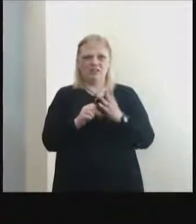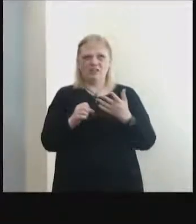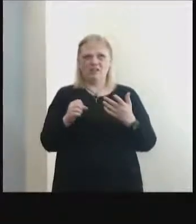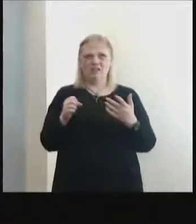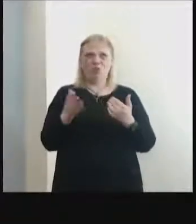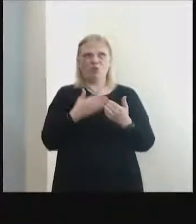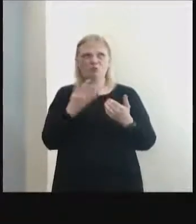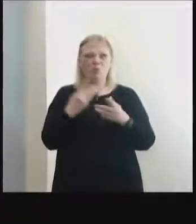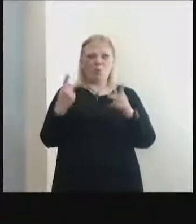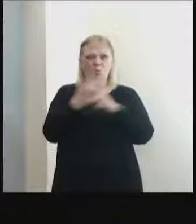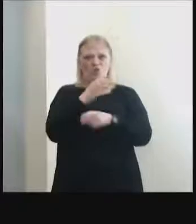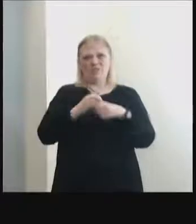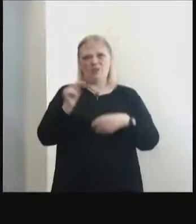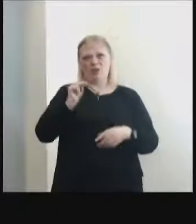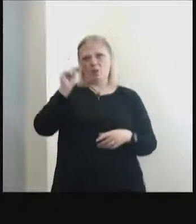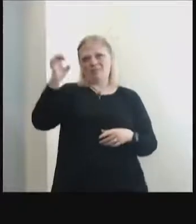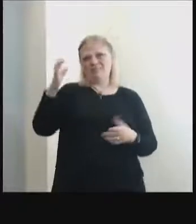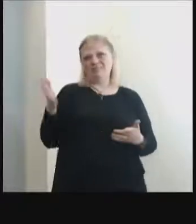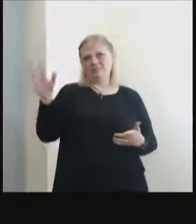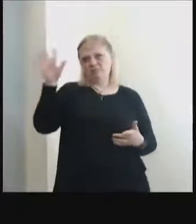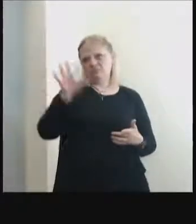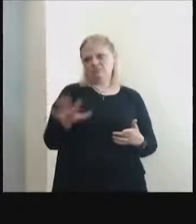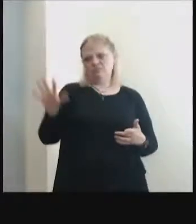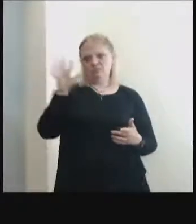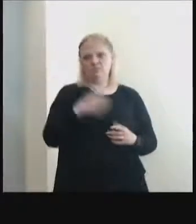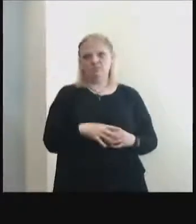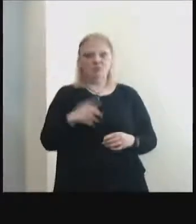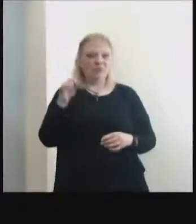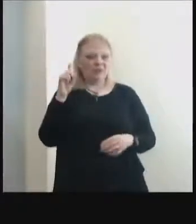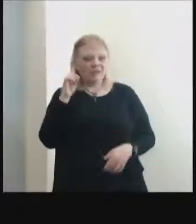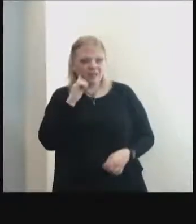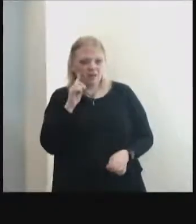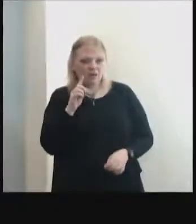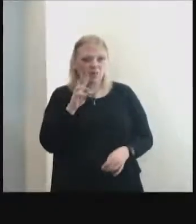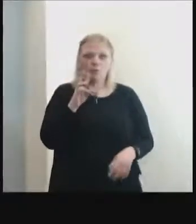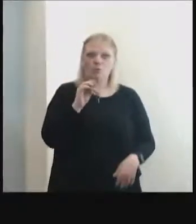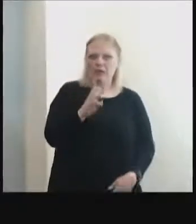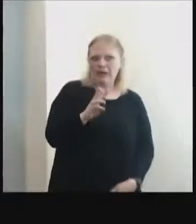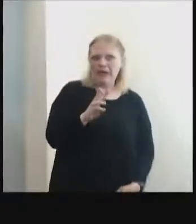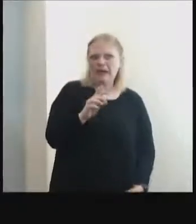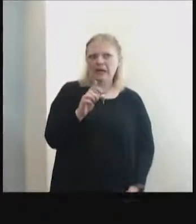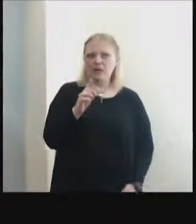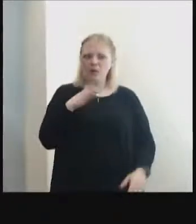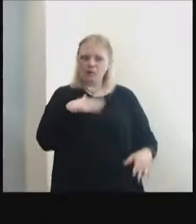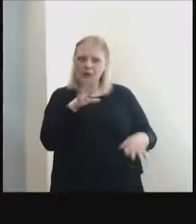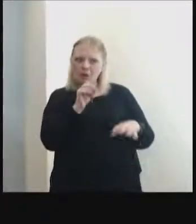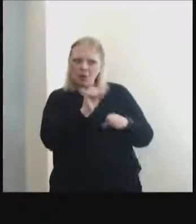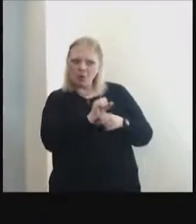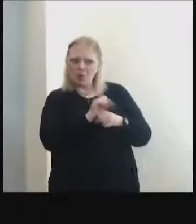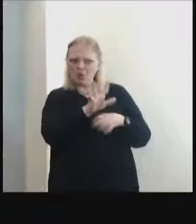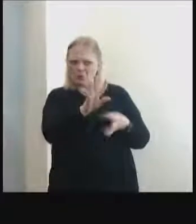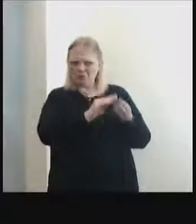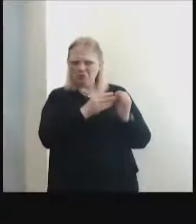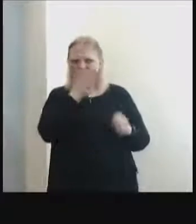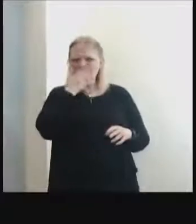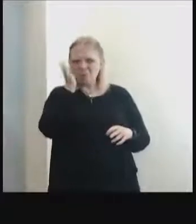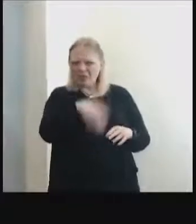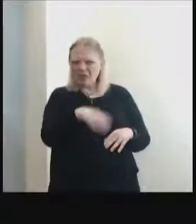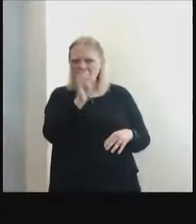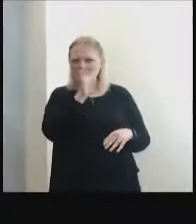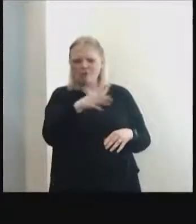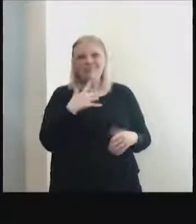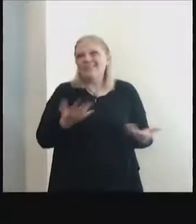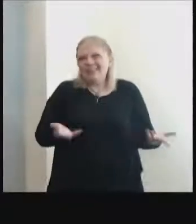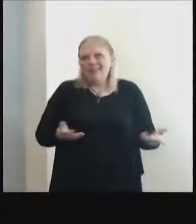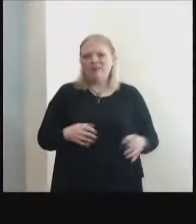Northeast. And I hear from some, it's like, wow, I hear from my colleagues, they're like, wow, your numbers are really bad in Erie County. And it was,